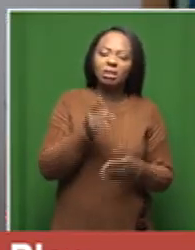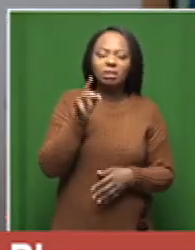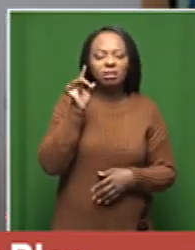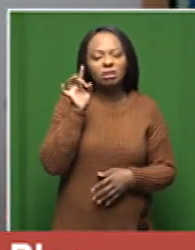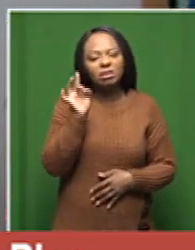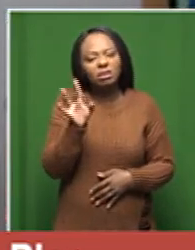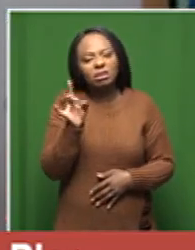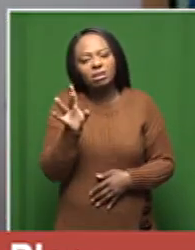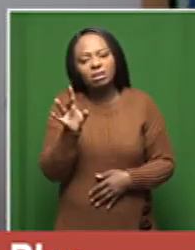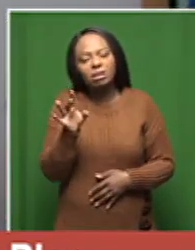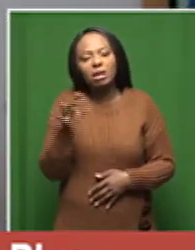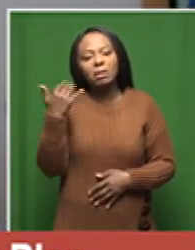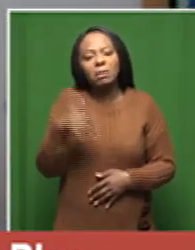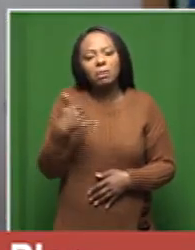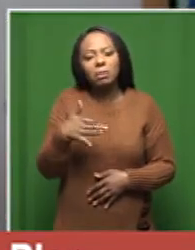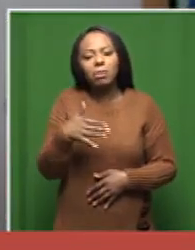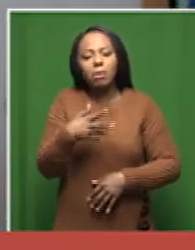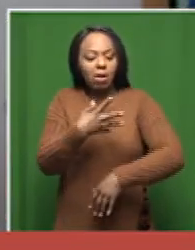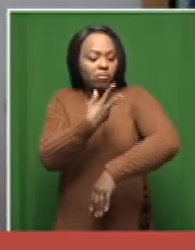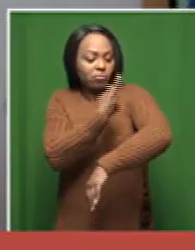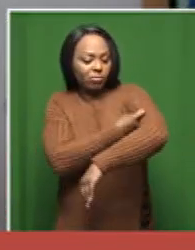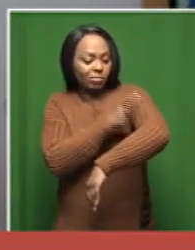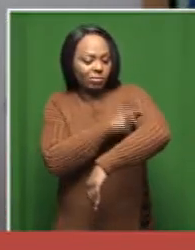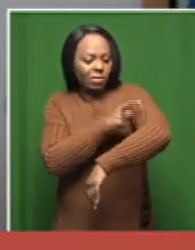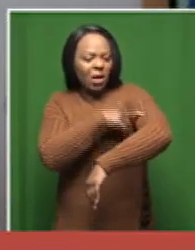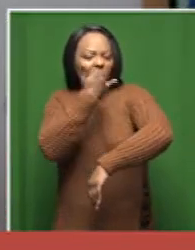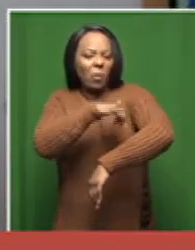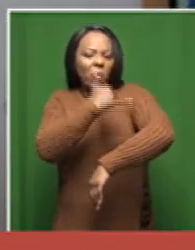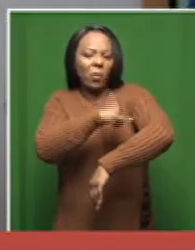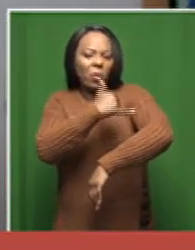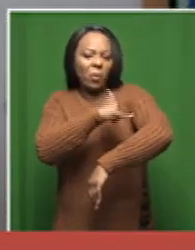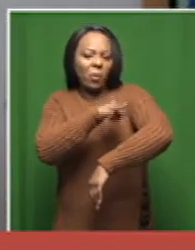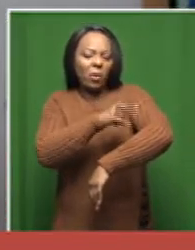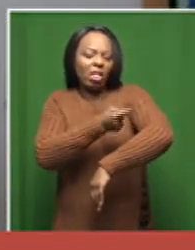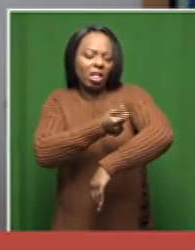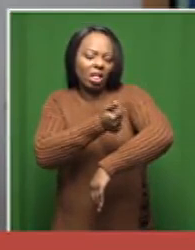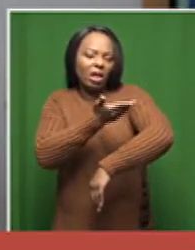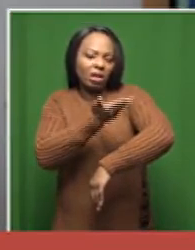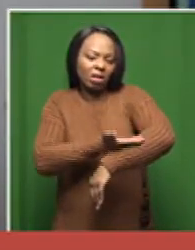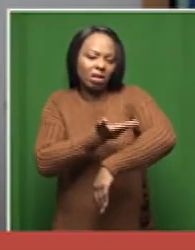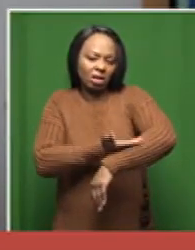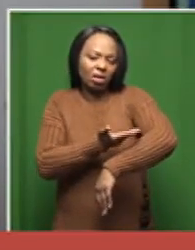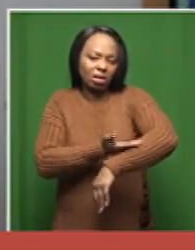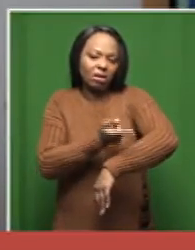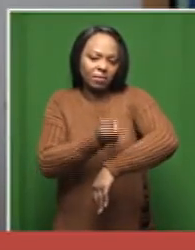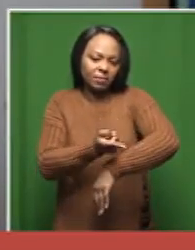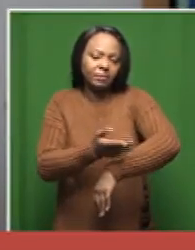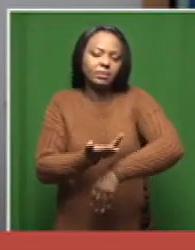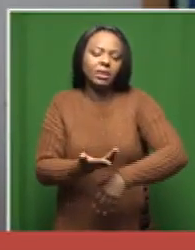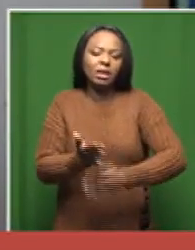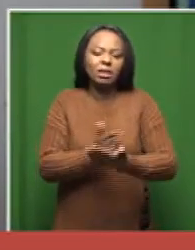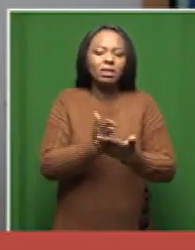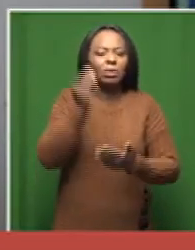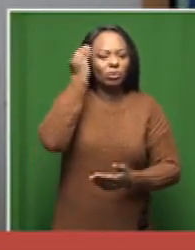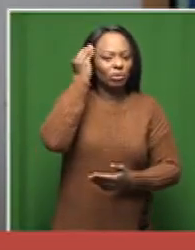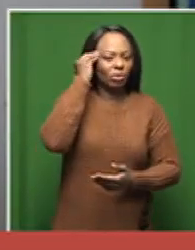the injection site, where the injection was given. There may be a little bit of a rash around there for people that are a bit more allergic to these